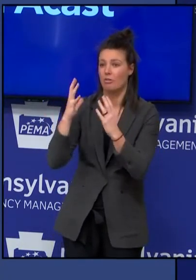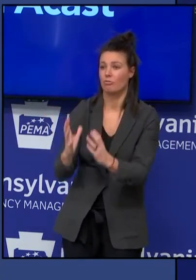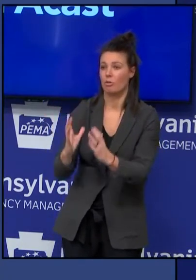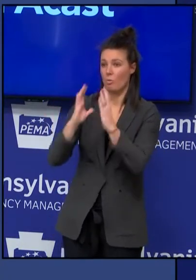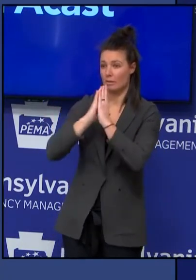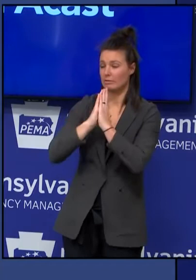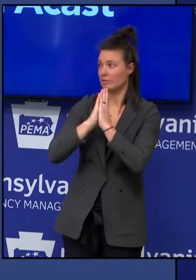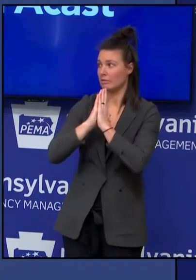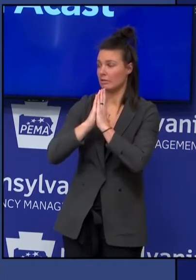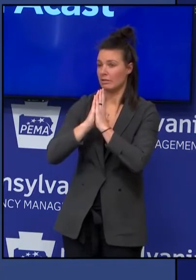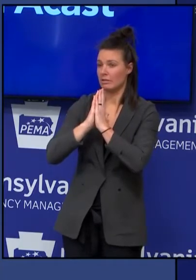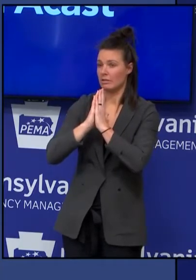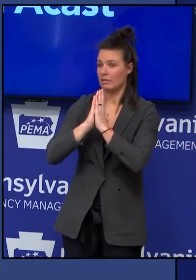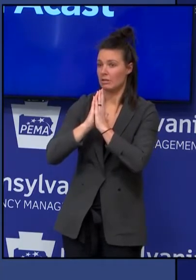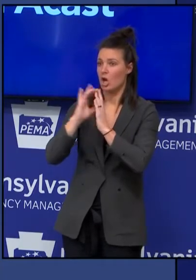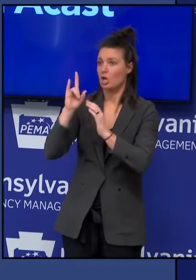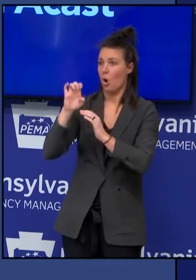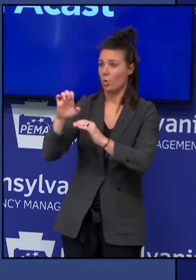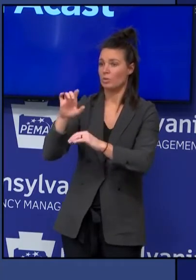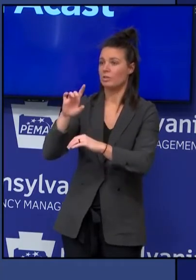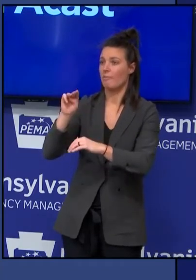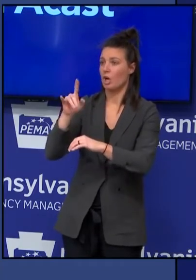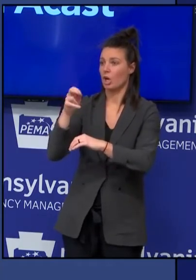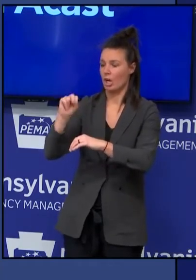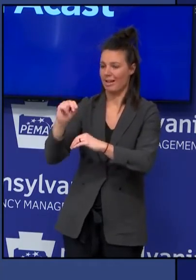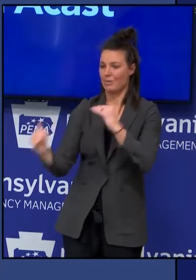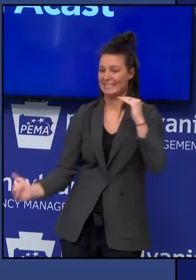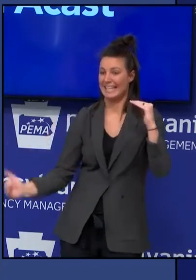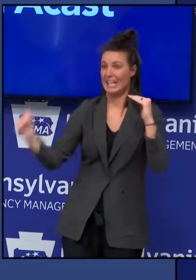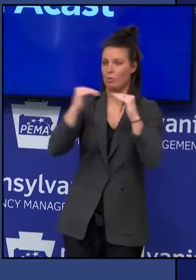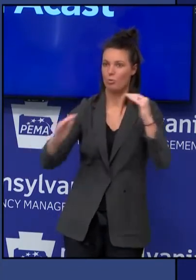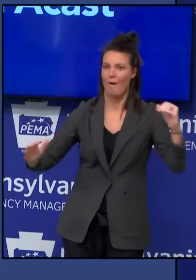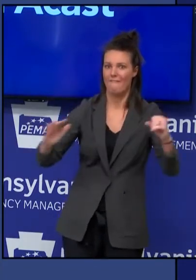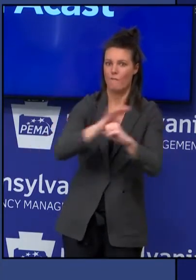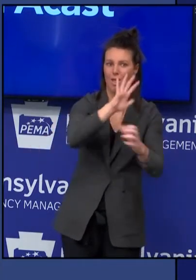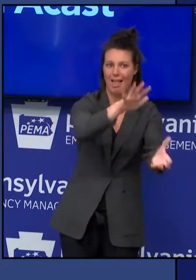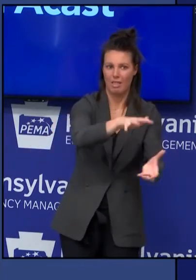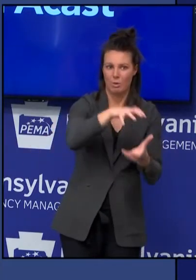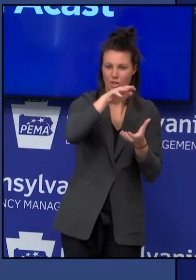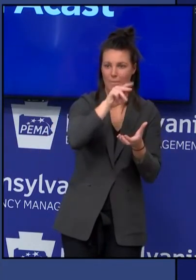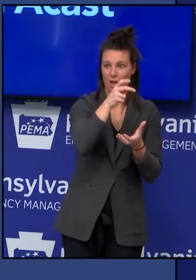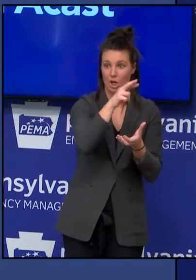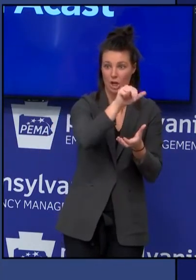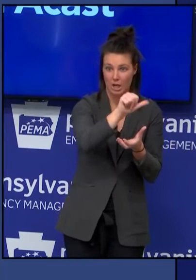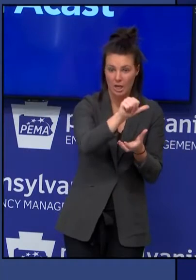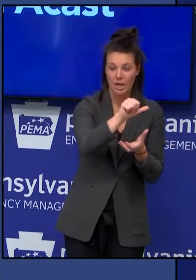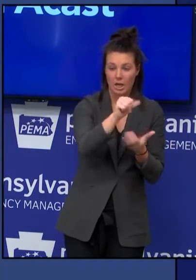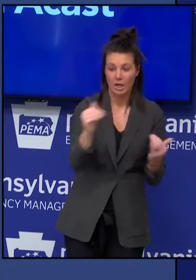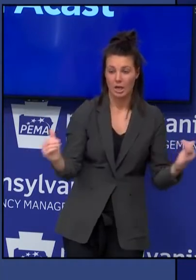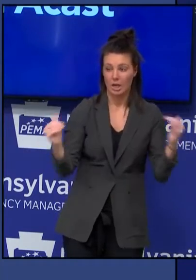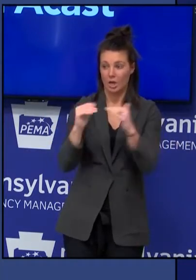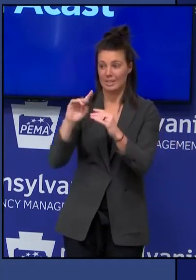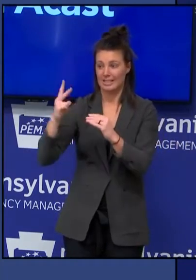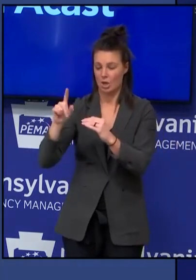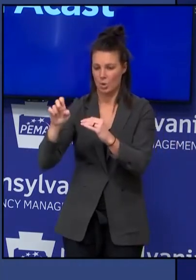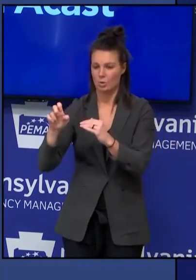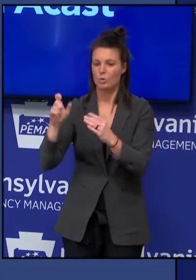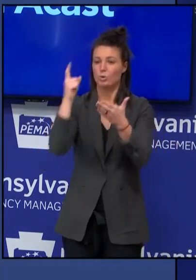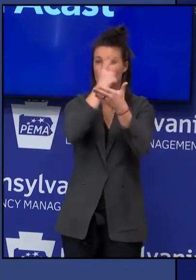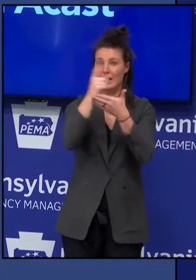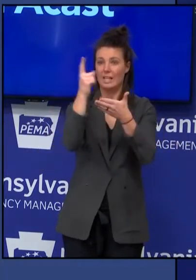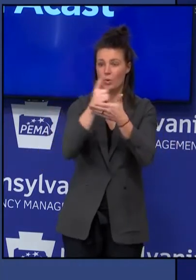Moderna was almost equal to our entire allocation of Moderna. And so it was a week over